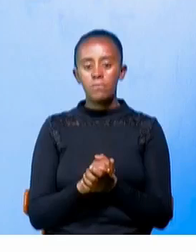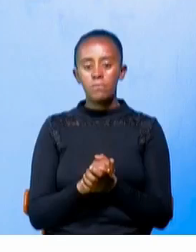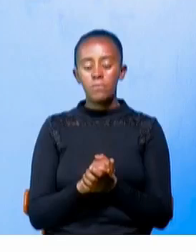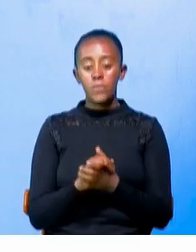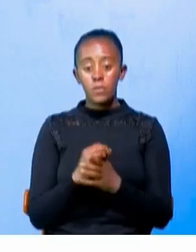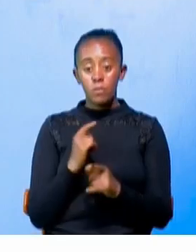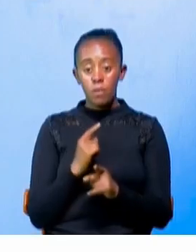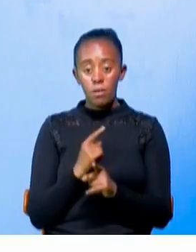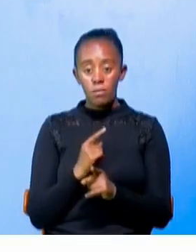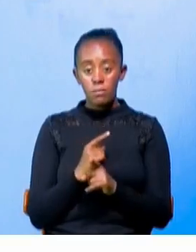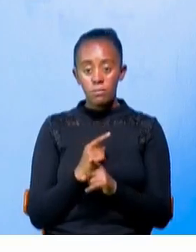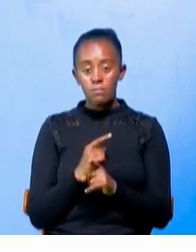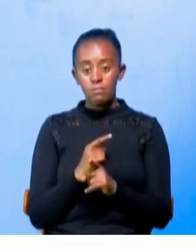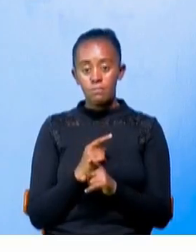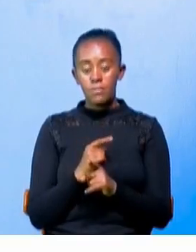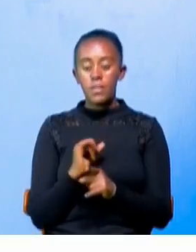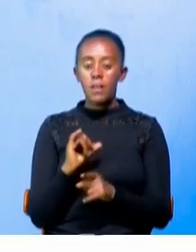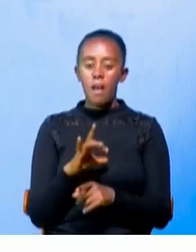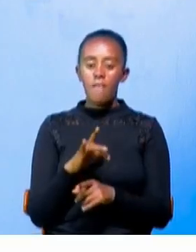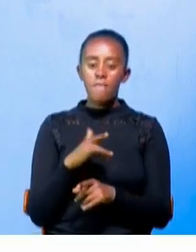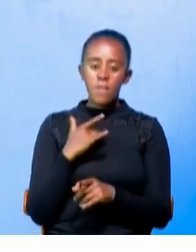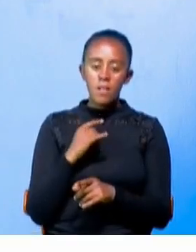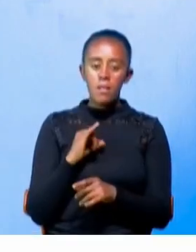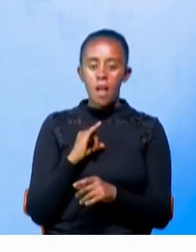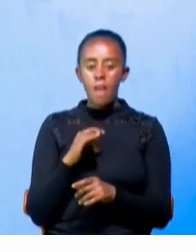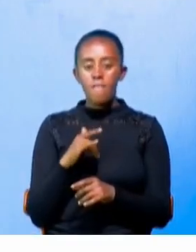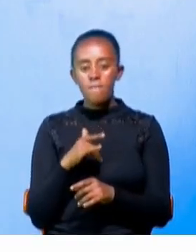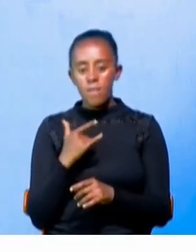Right? I feel